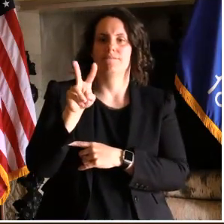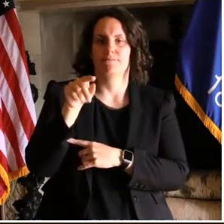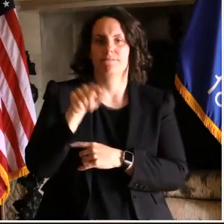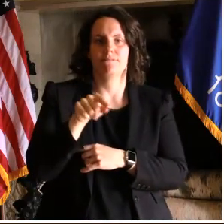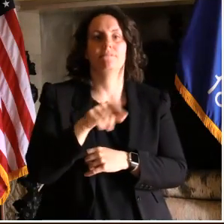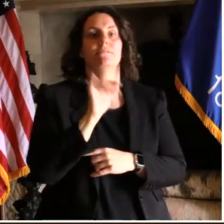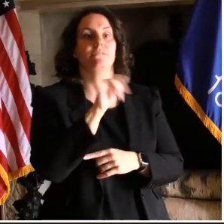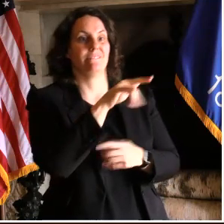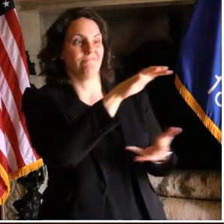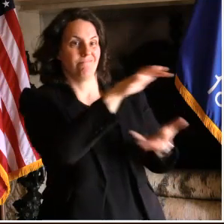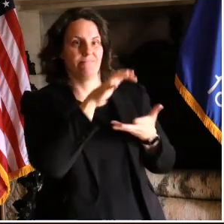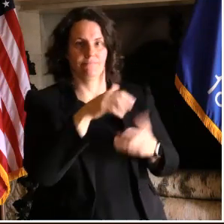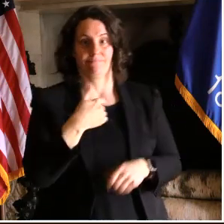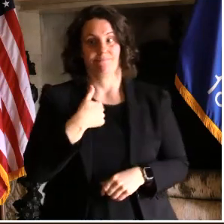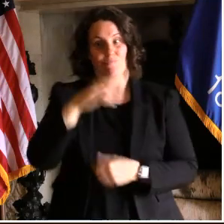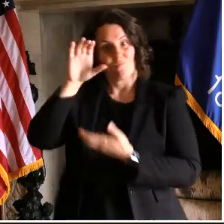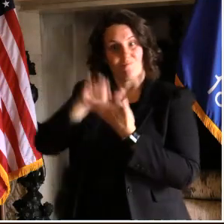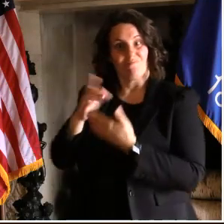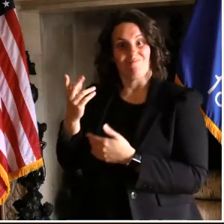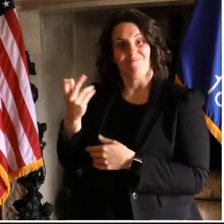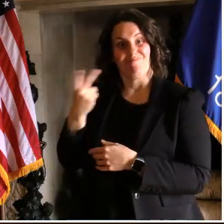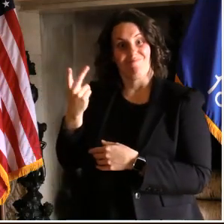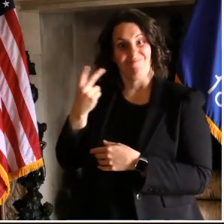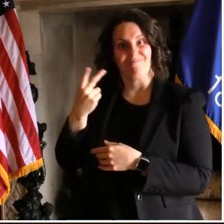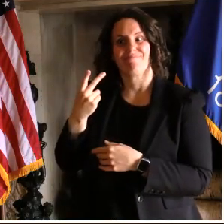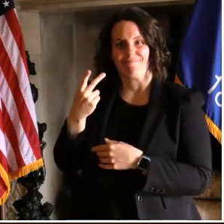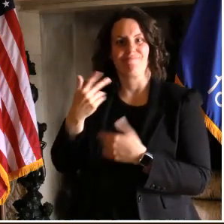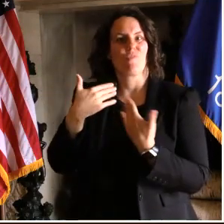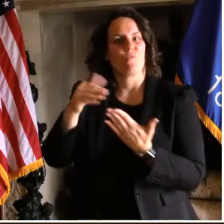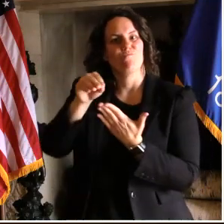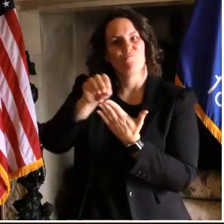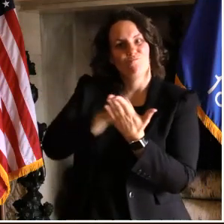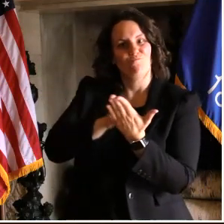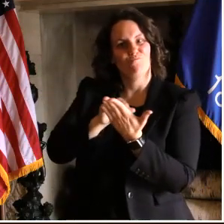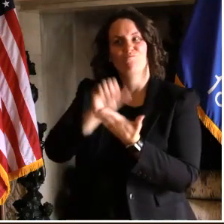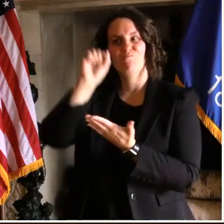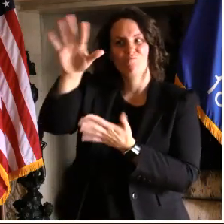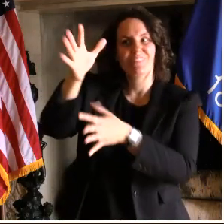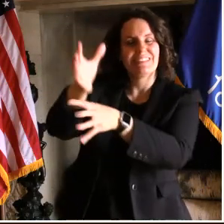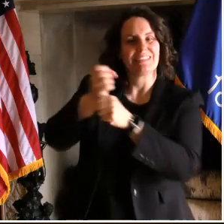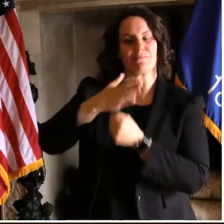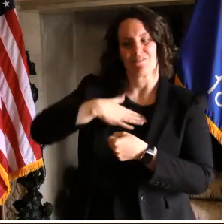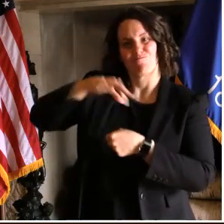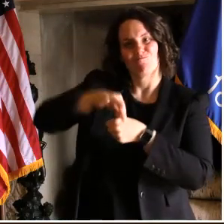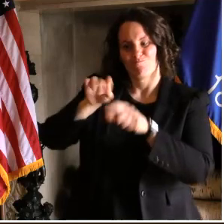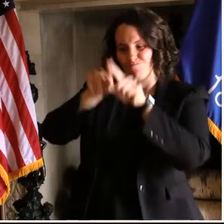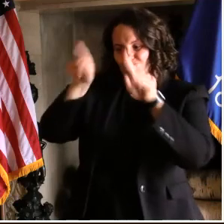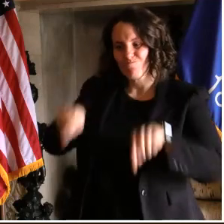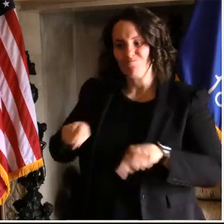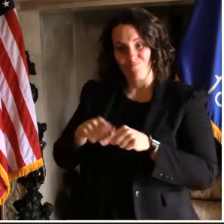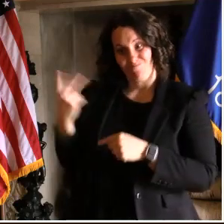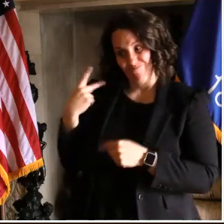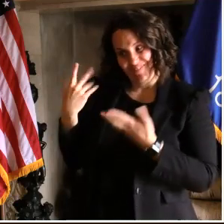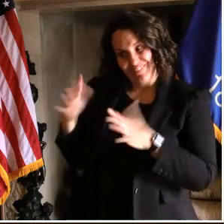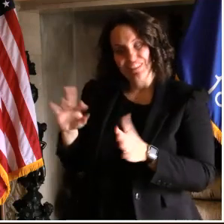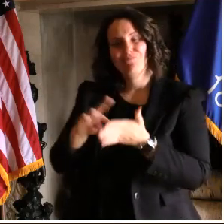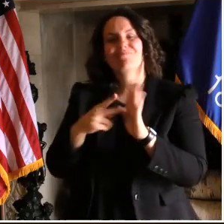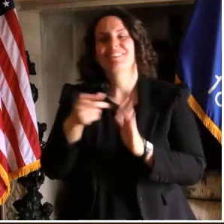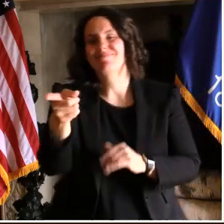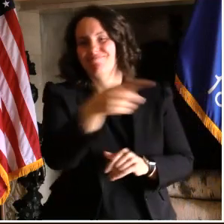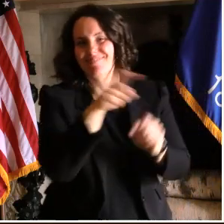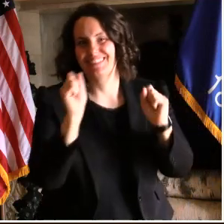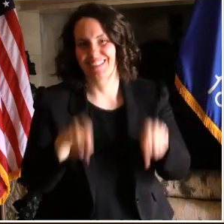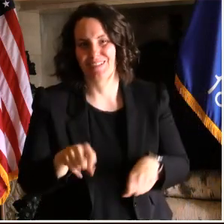it. This will make things safer for all of us and will give our county clerks room to safely carry out this